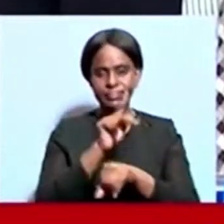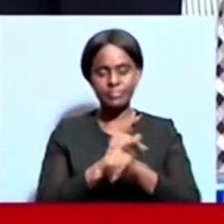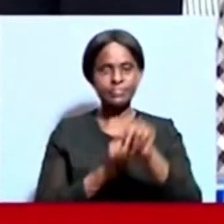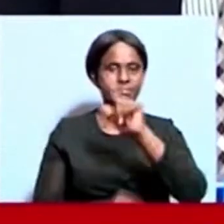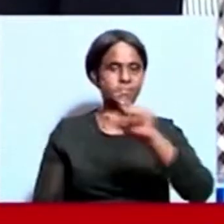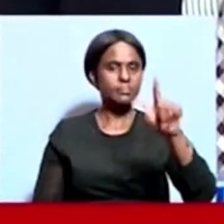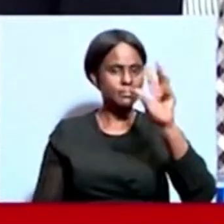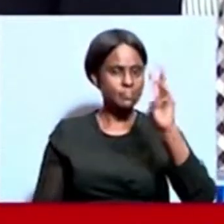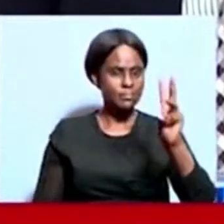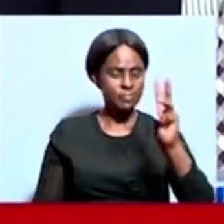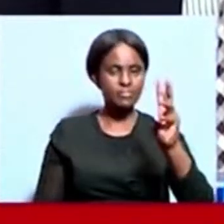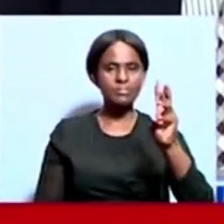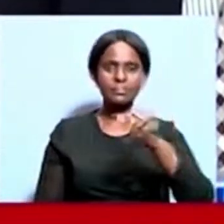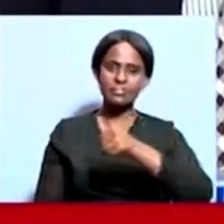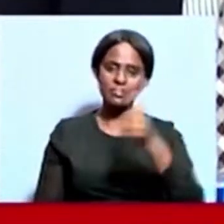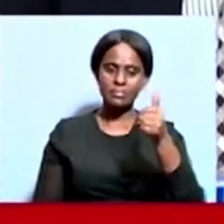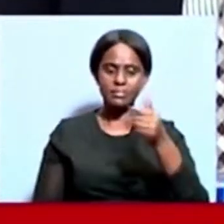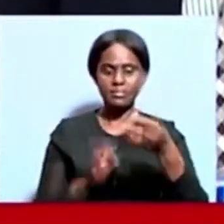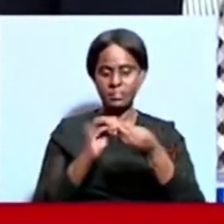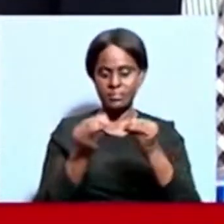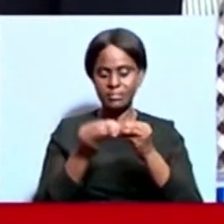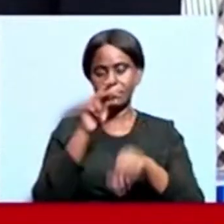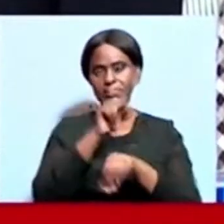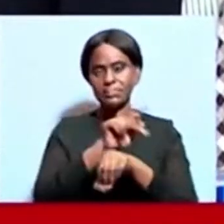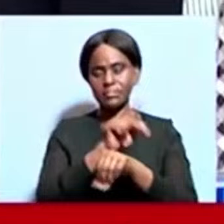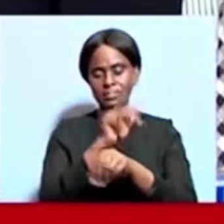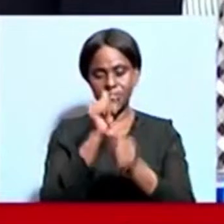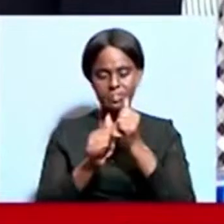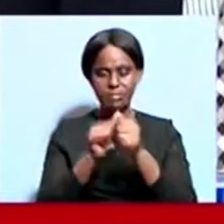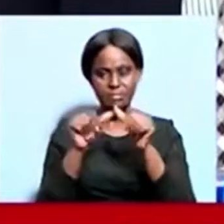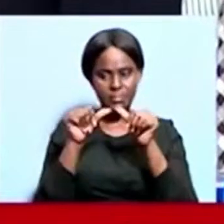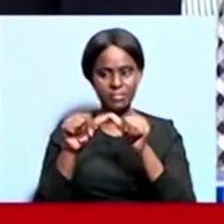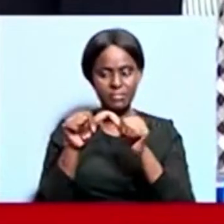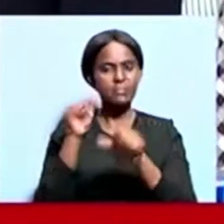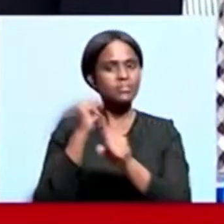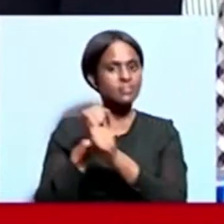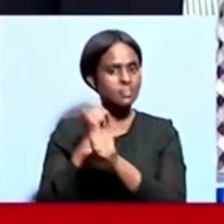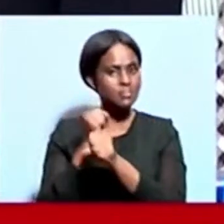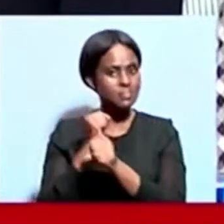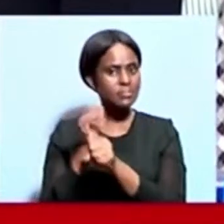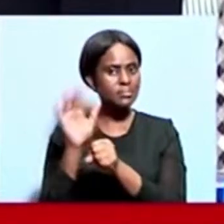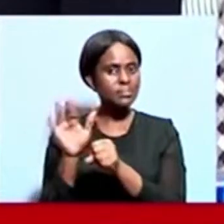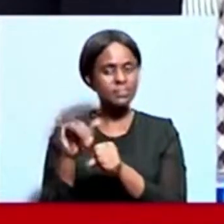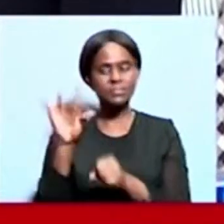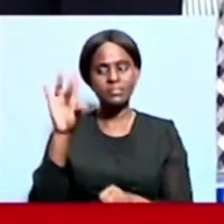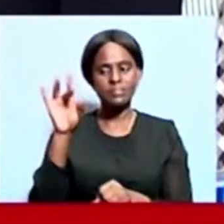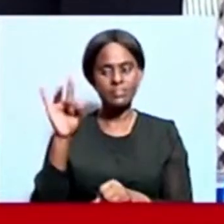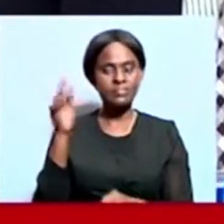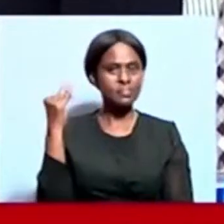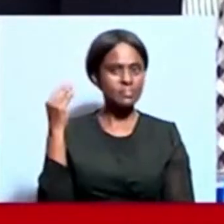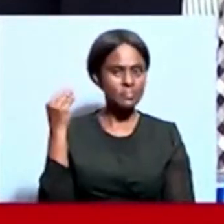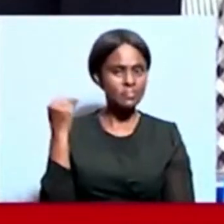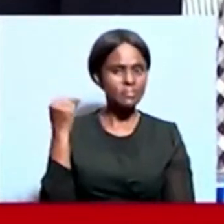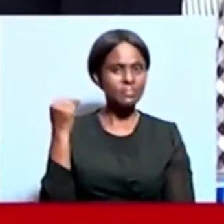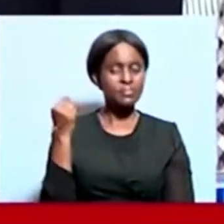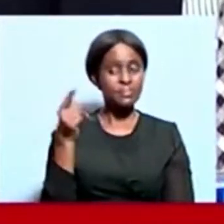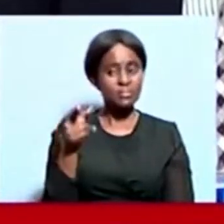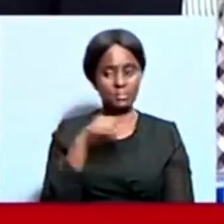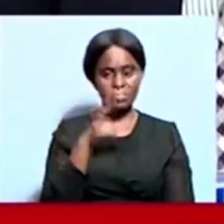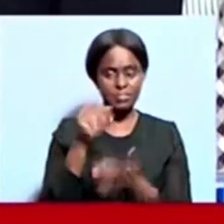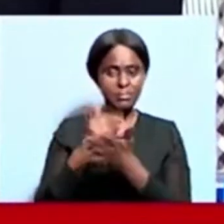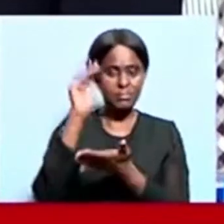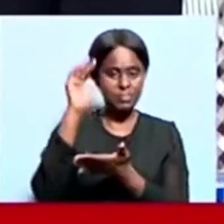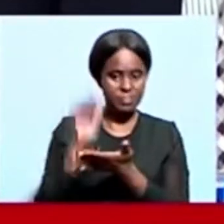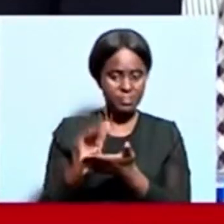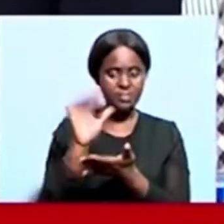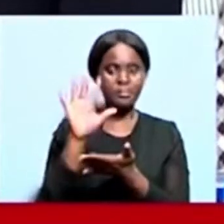26. Then the number of projects that were still in progress were 18 at the time. These have reduced to